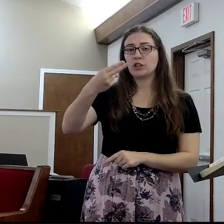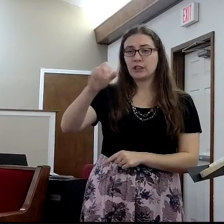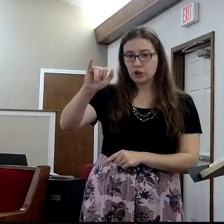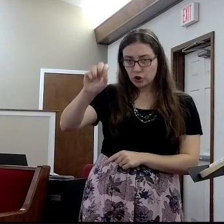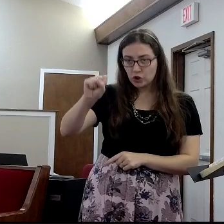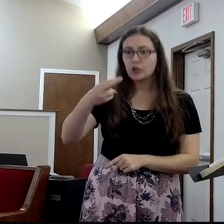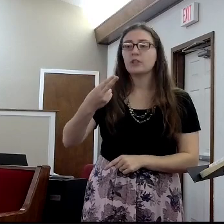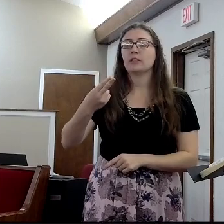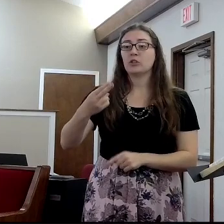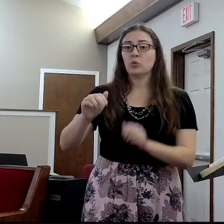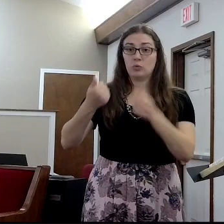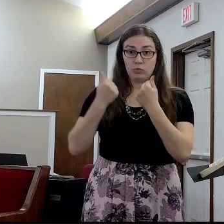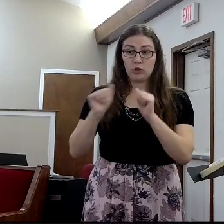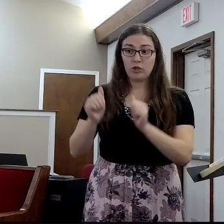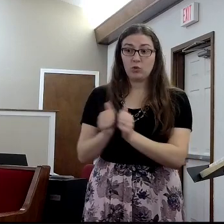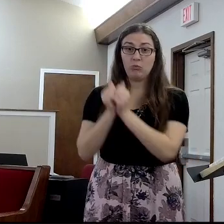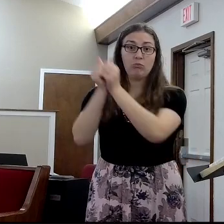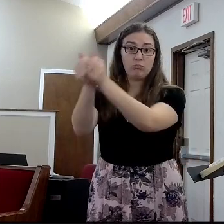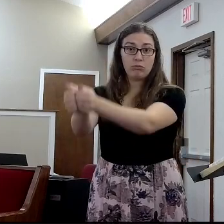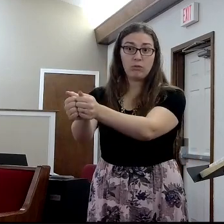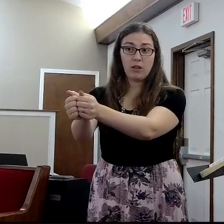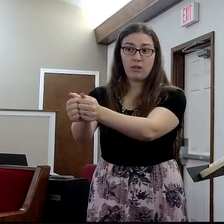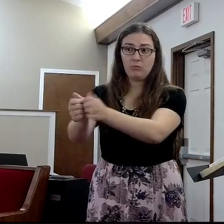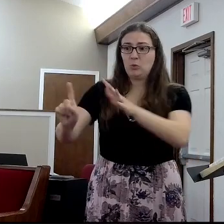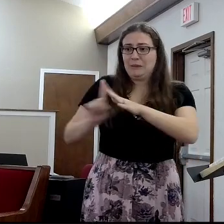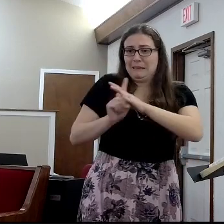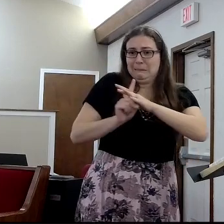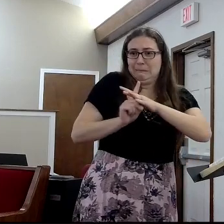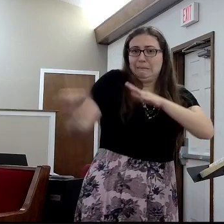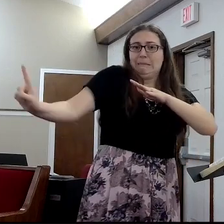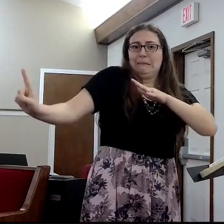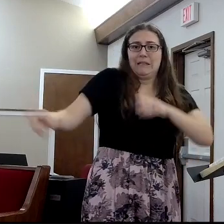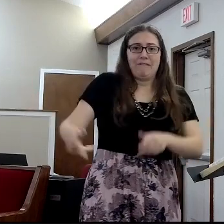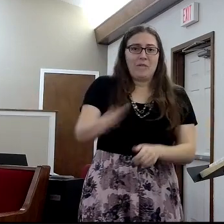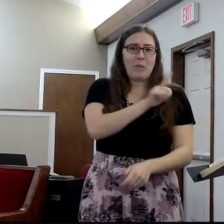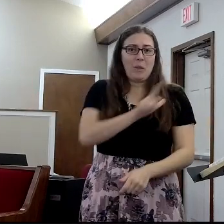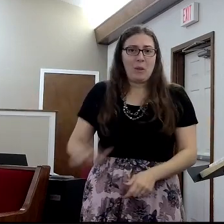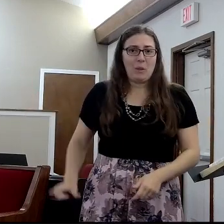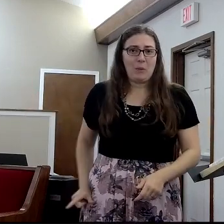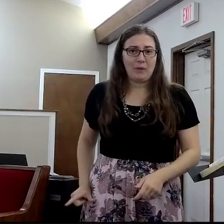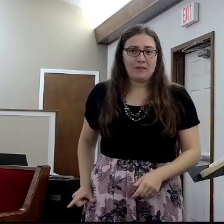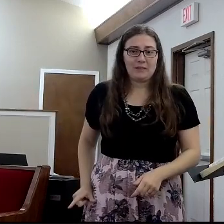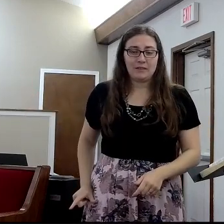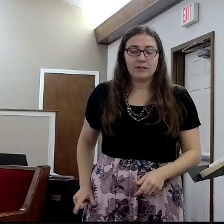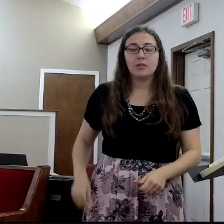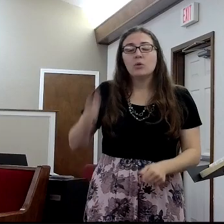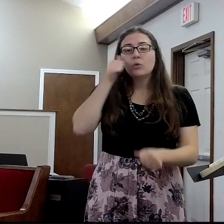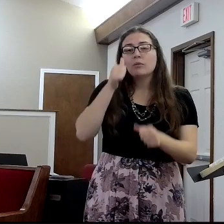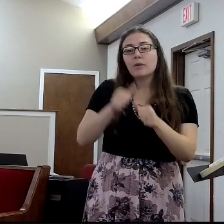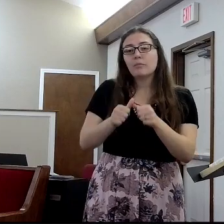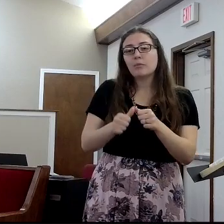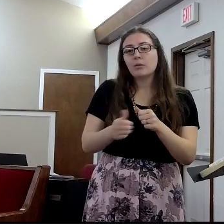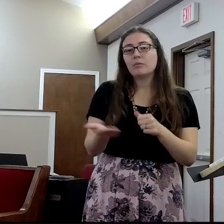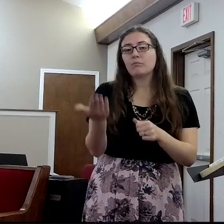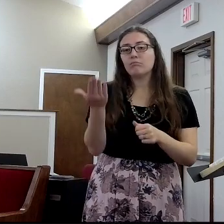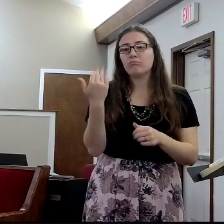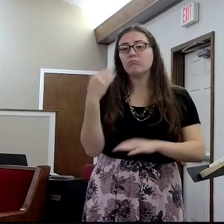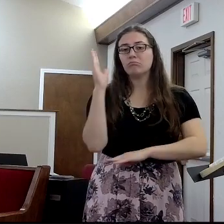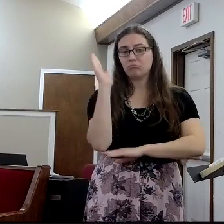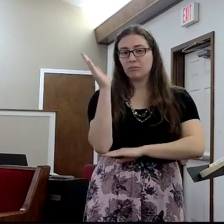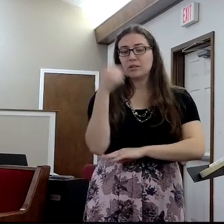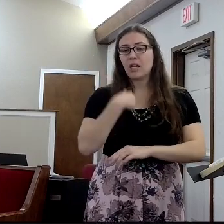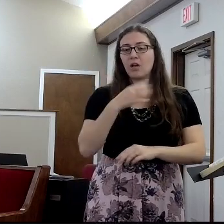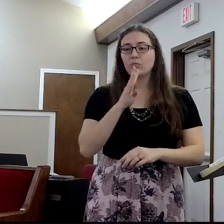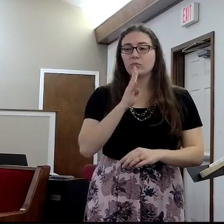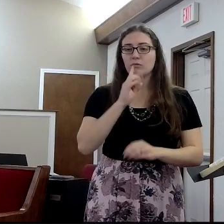thereof and went down into it to go with them unto Tarshish from the presence of the Lord. We talked about